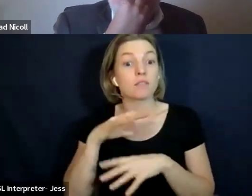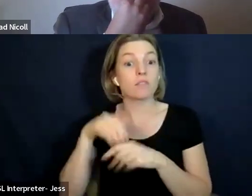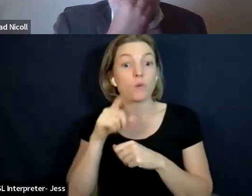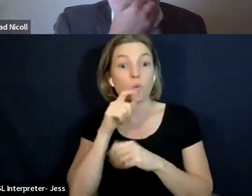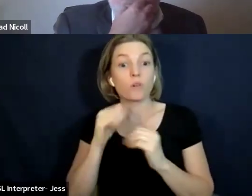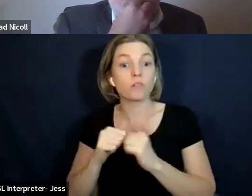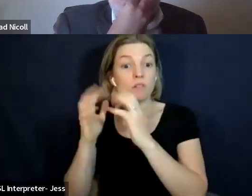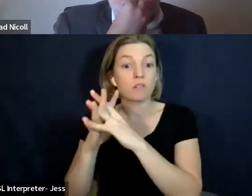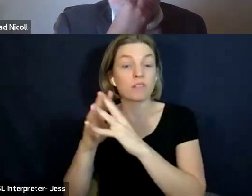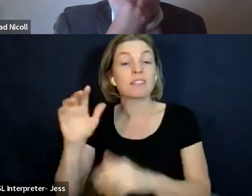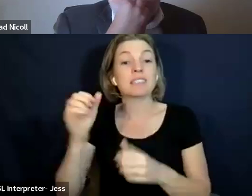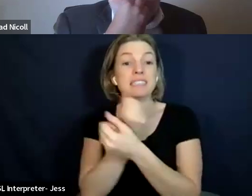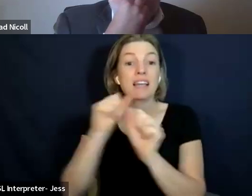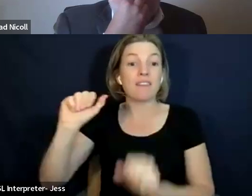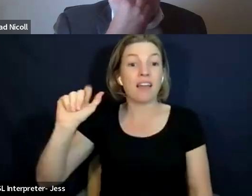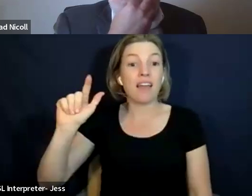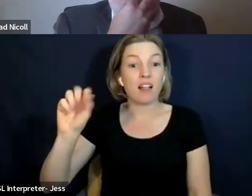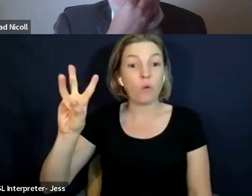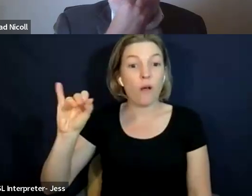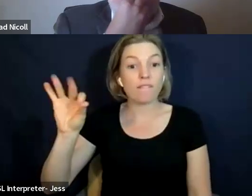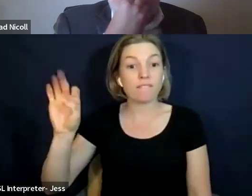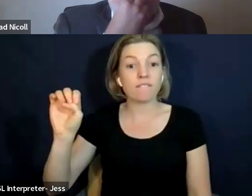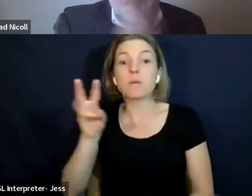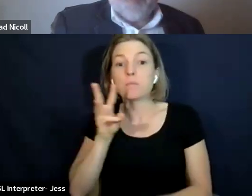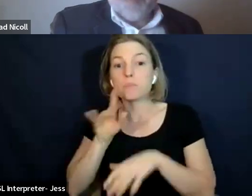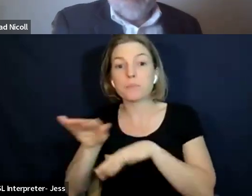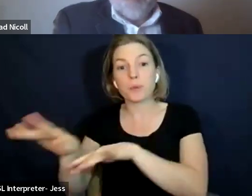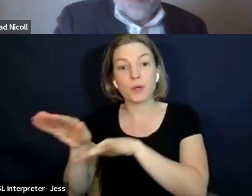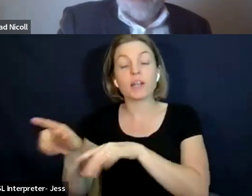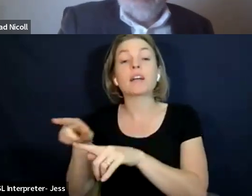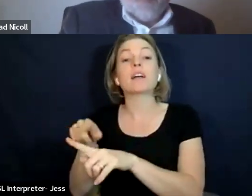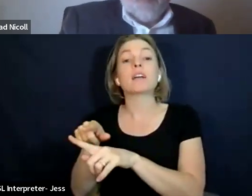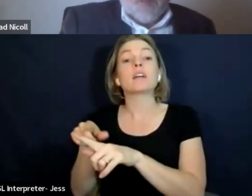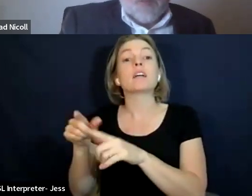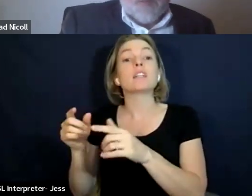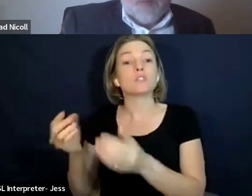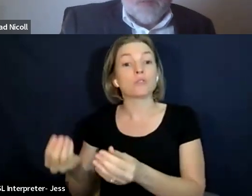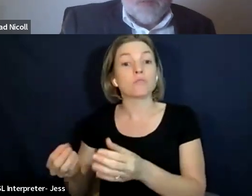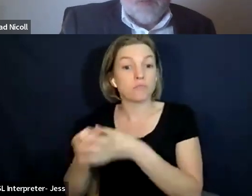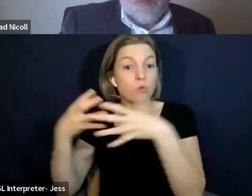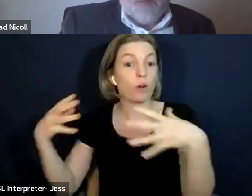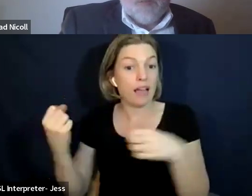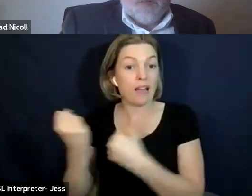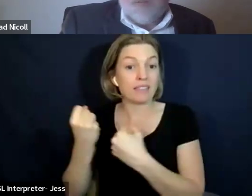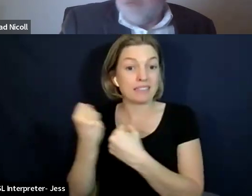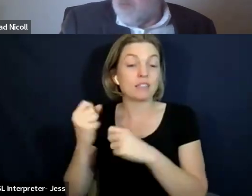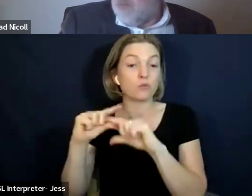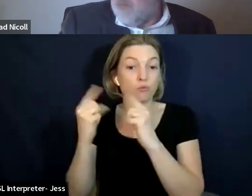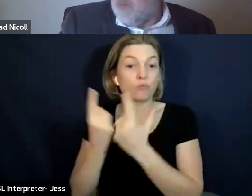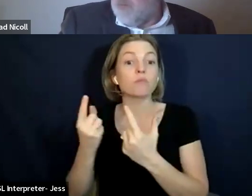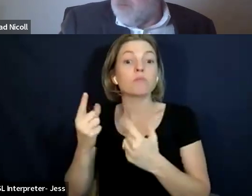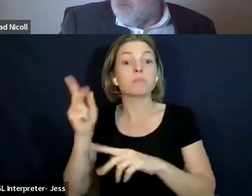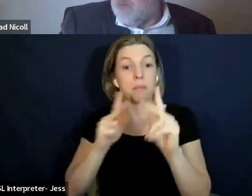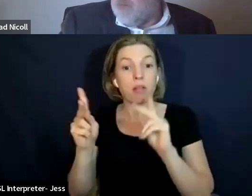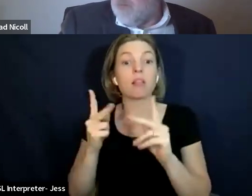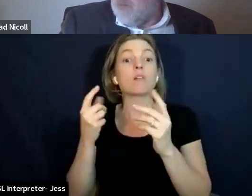Brook. Save the Alewife Brook is a growing grassroots environmental advocacy group with supporters in